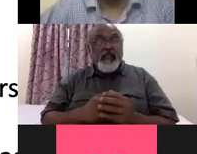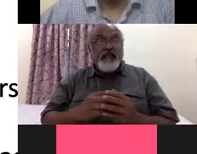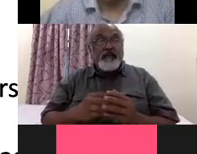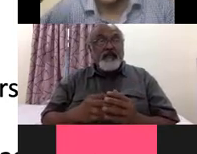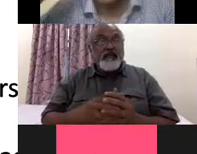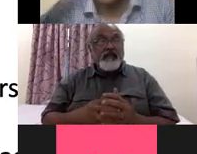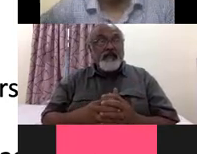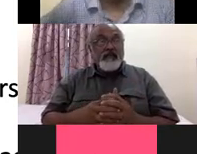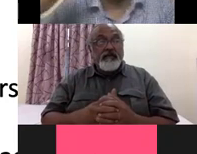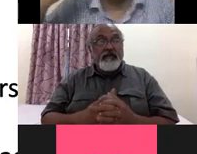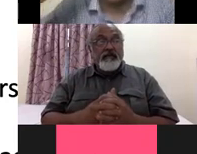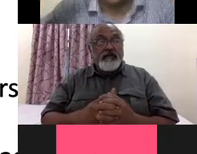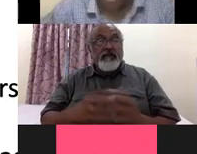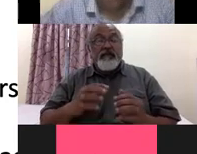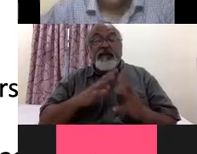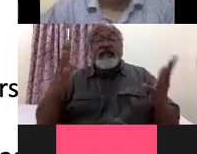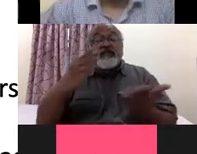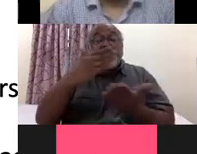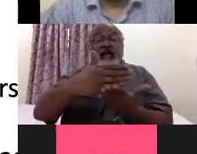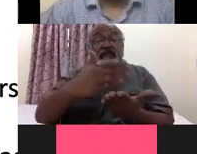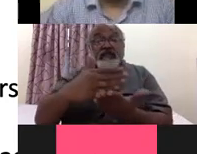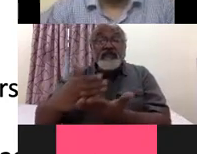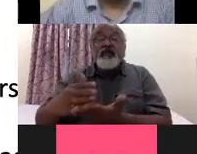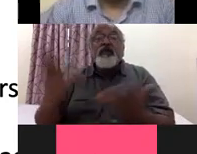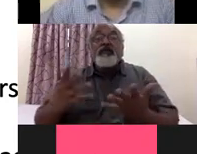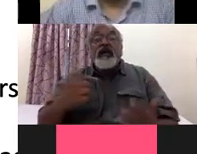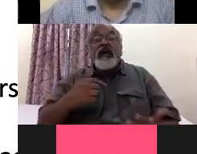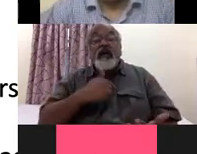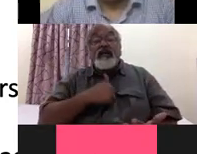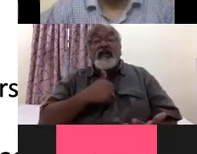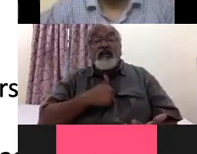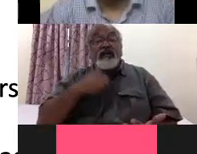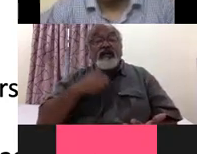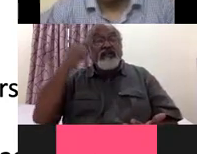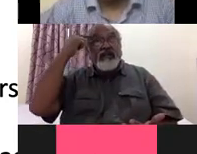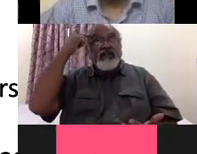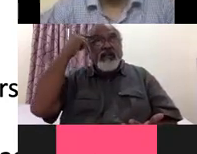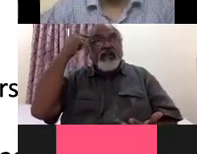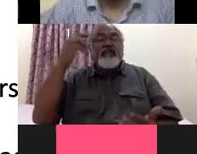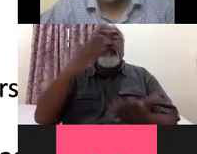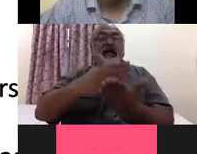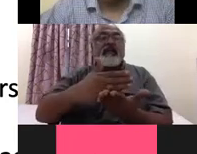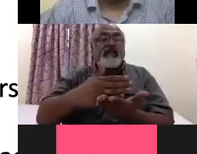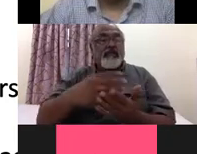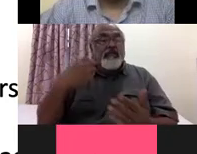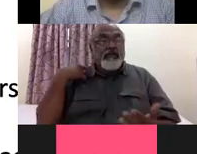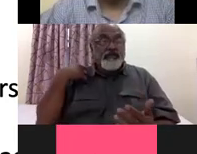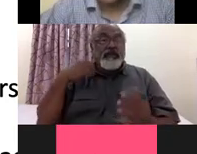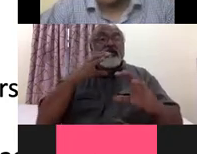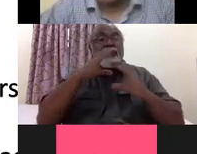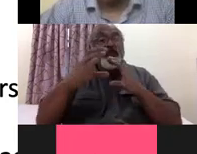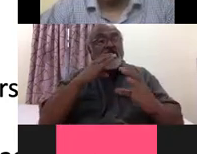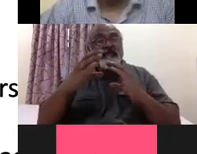is the attitudinal barrier, samara soch. Communication, interaction is possible.